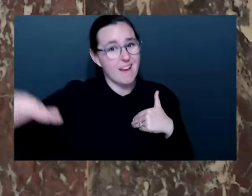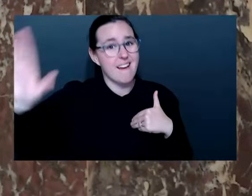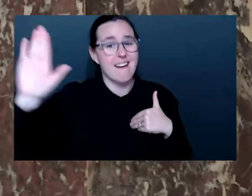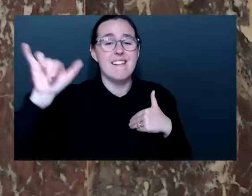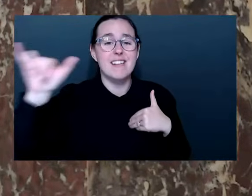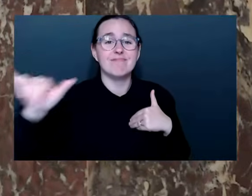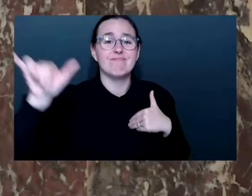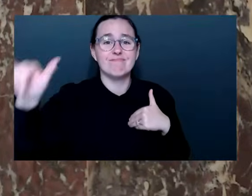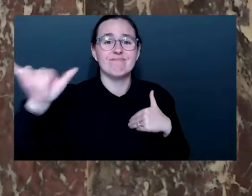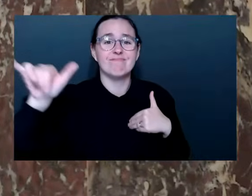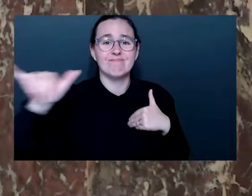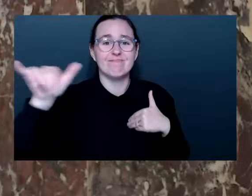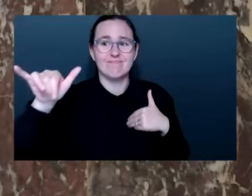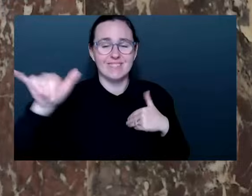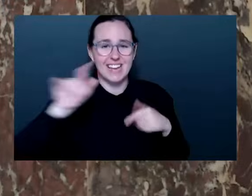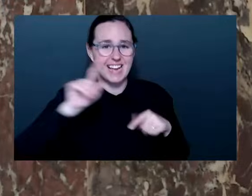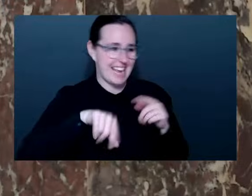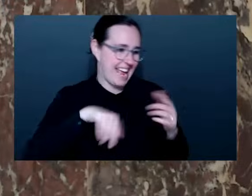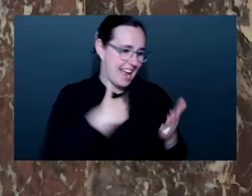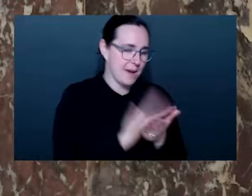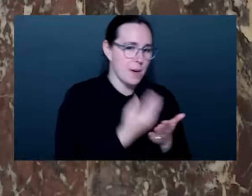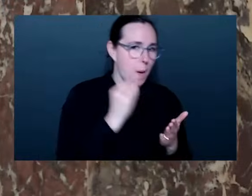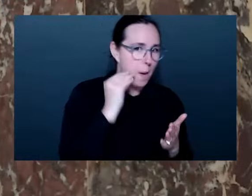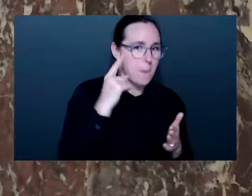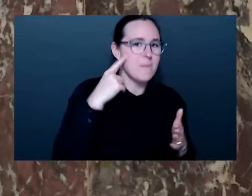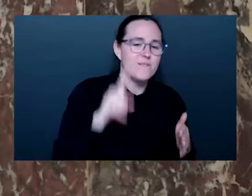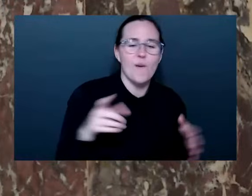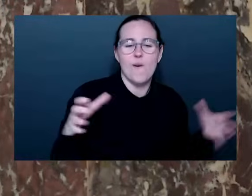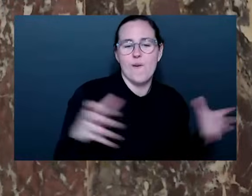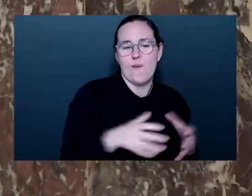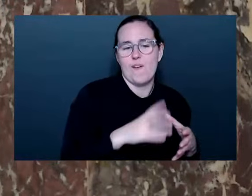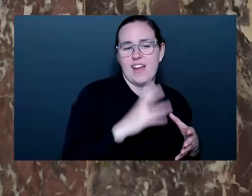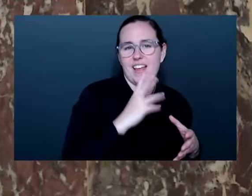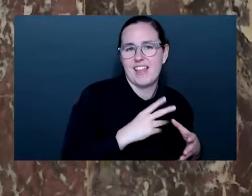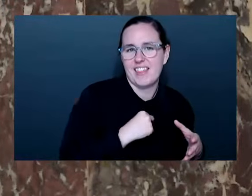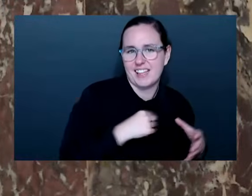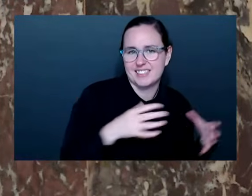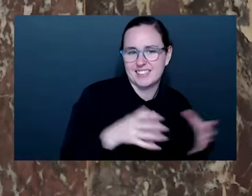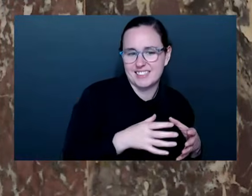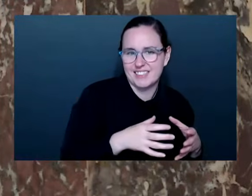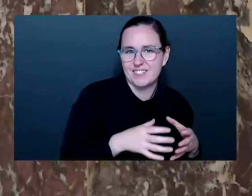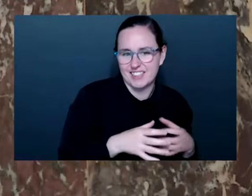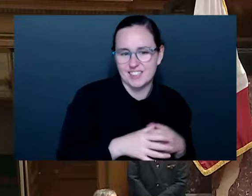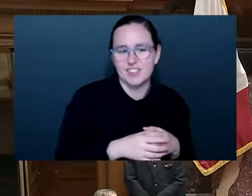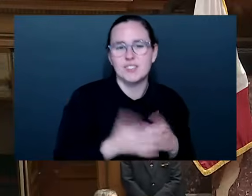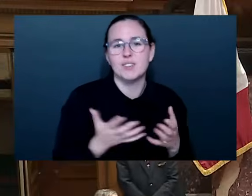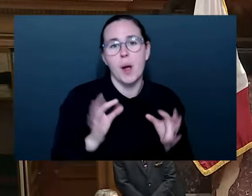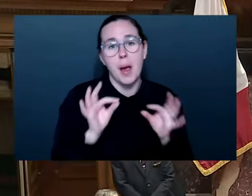please take the time to consider what you're saying and think of them before you speak it. Thank you.